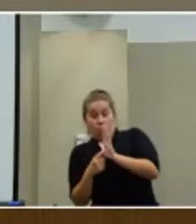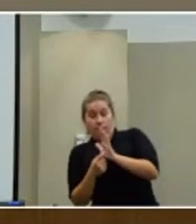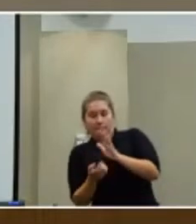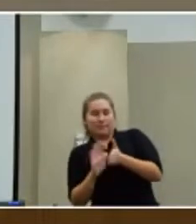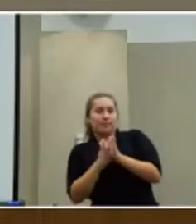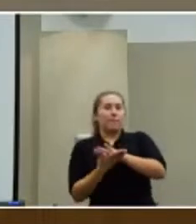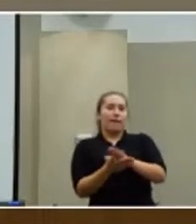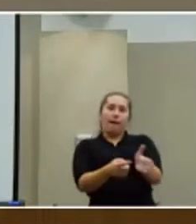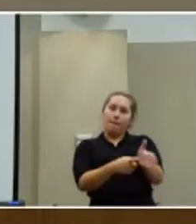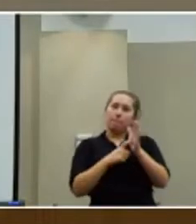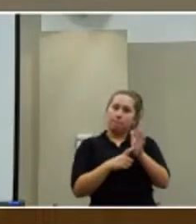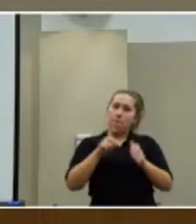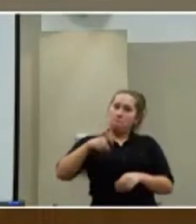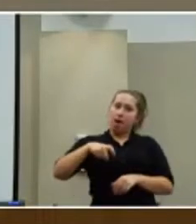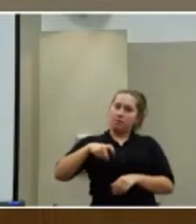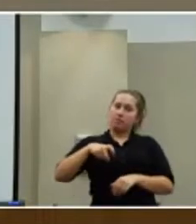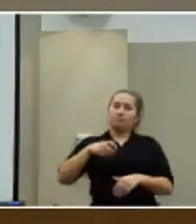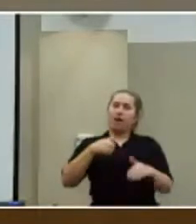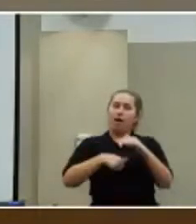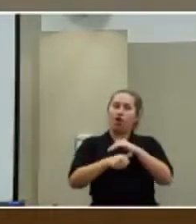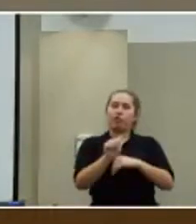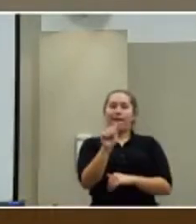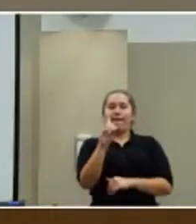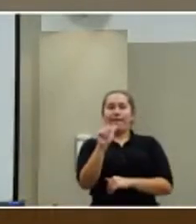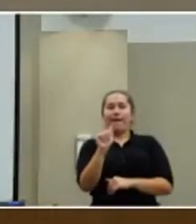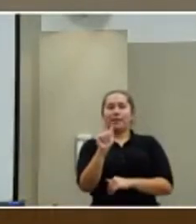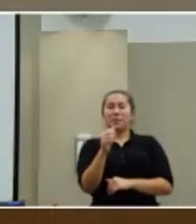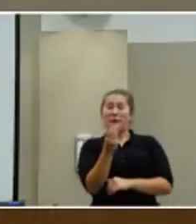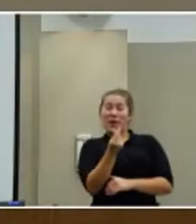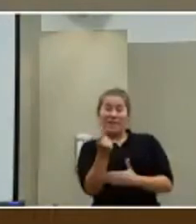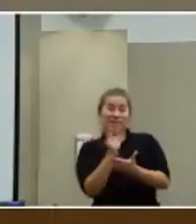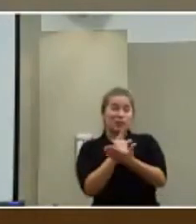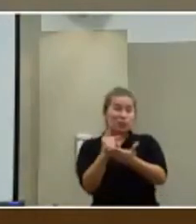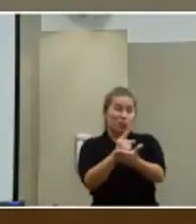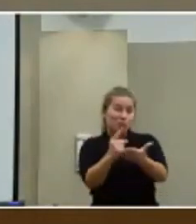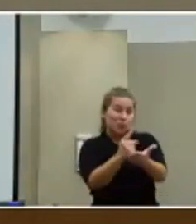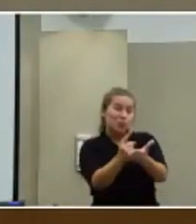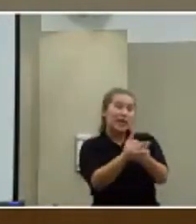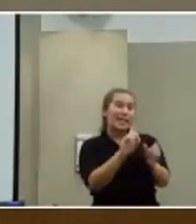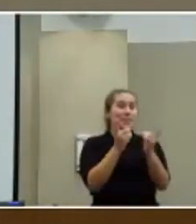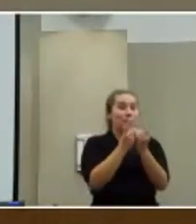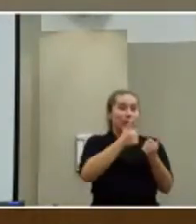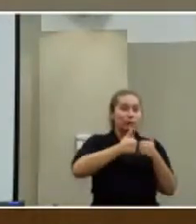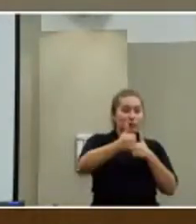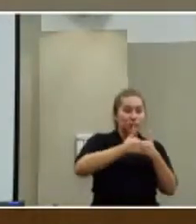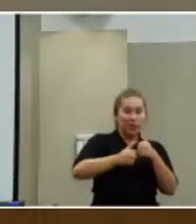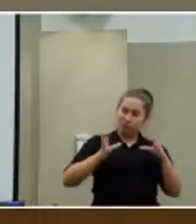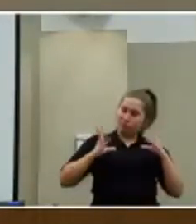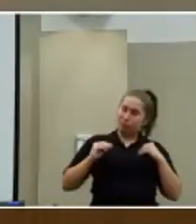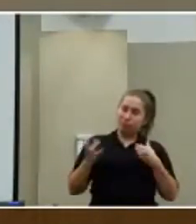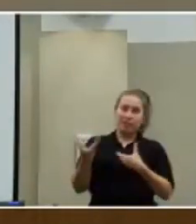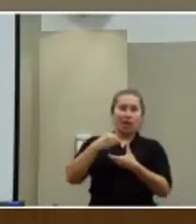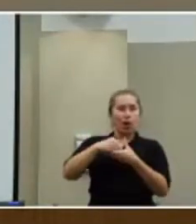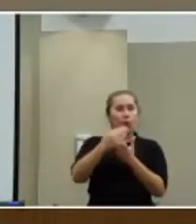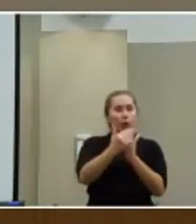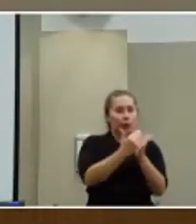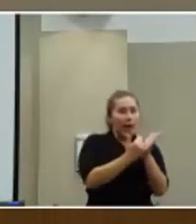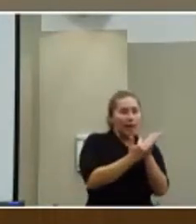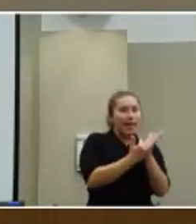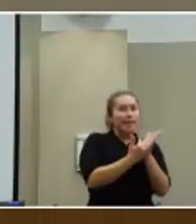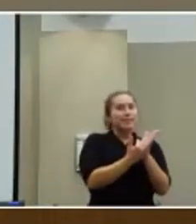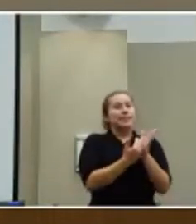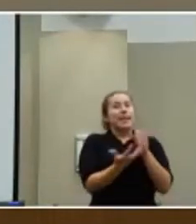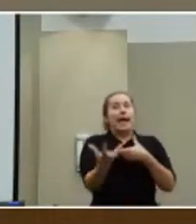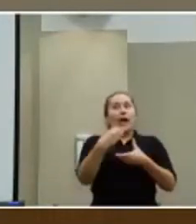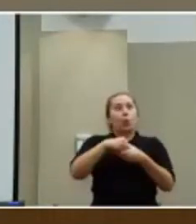under the ADA. A few weeks later, the Department of Transportation adopted the guidelines and its enforceable